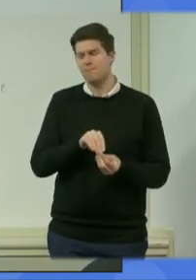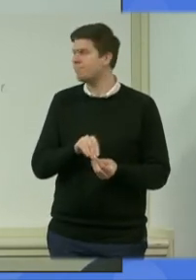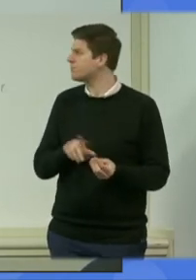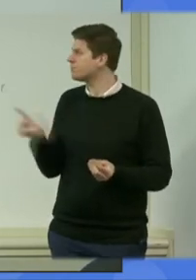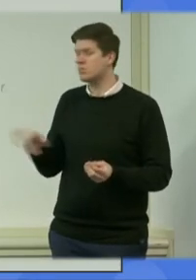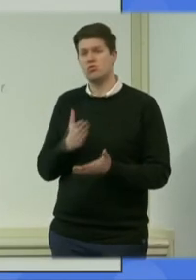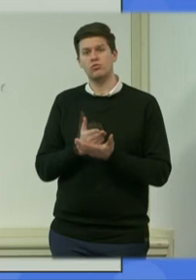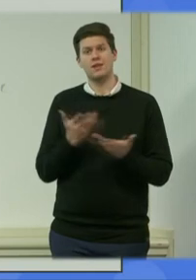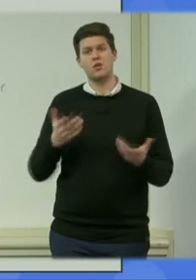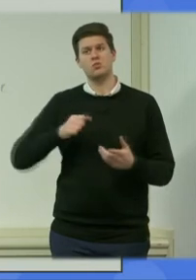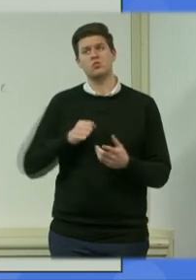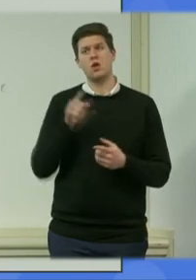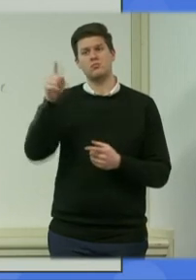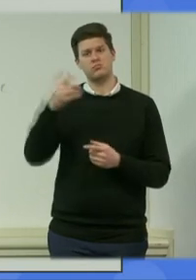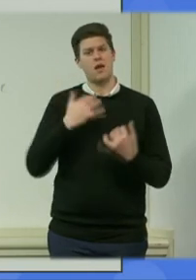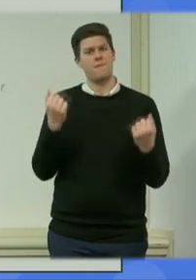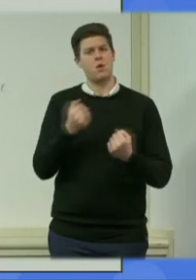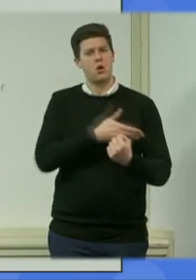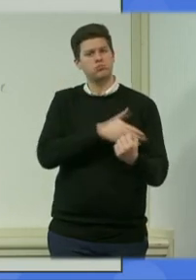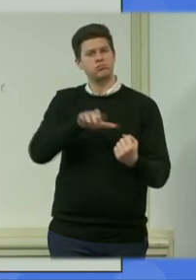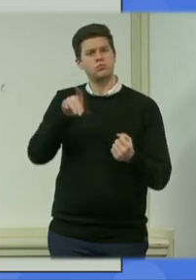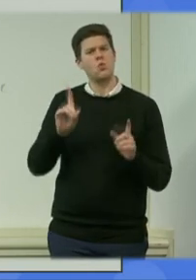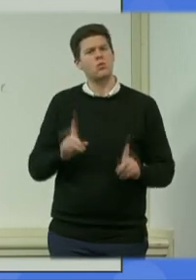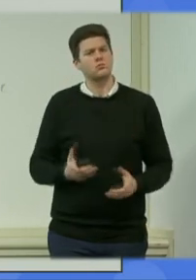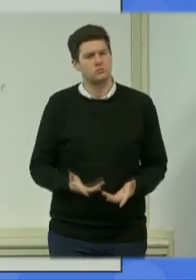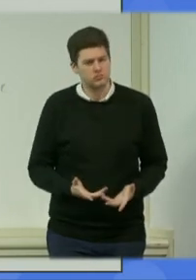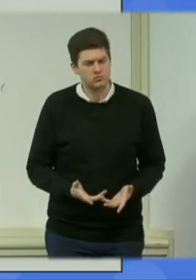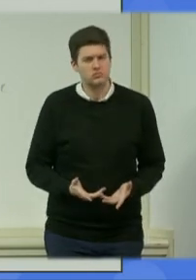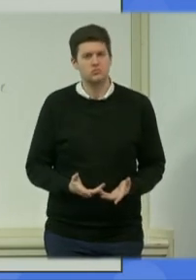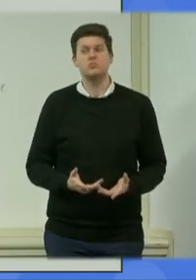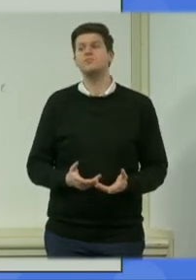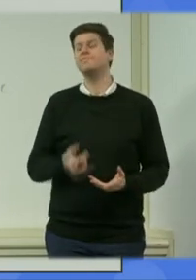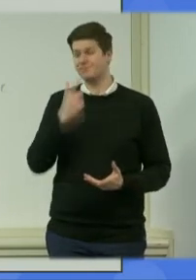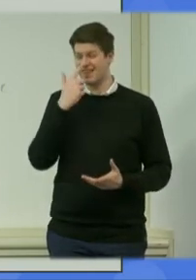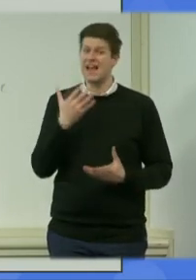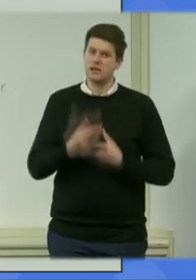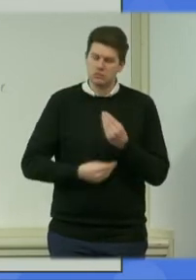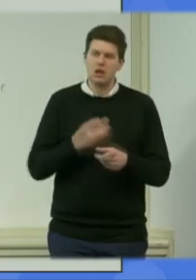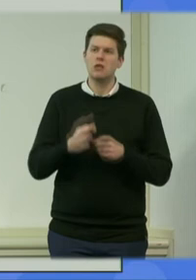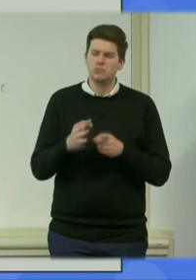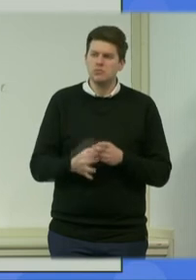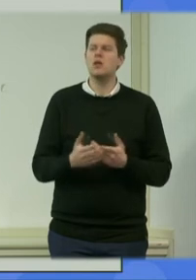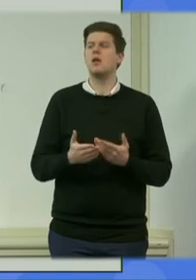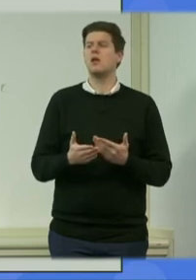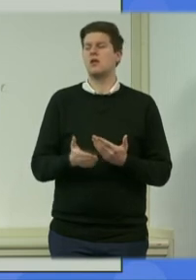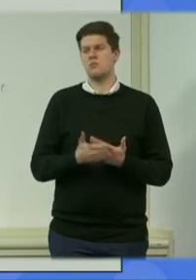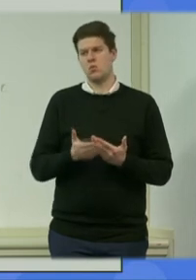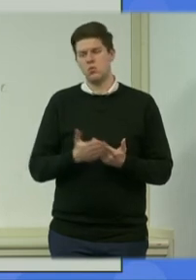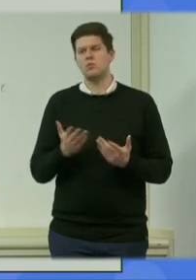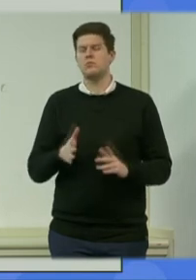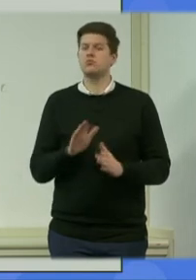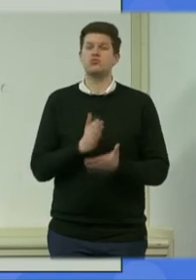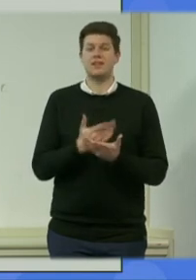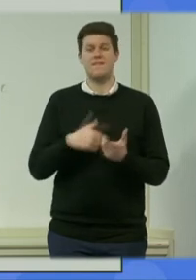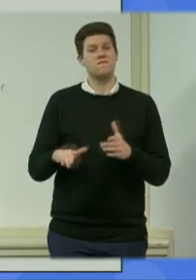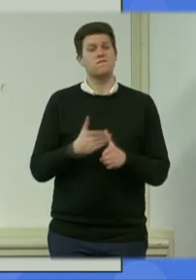now? So again, we've done a great deal of work looking at what you could do. We could get into more detail on that in the breakout sessions. But firstly, you can